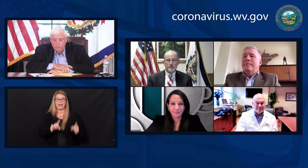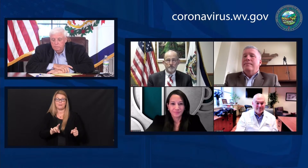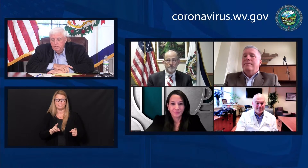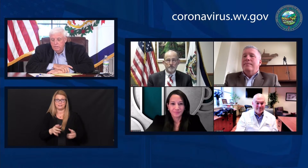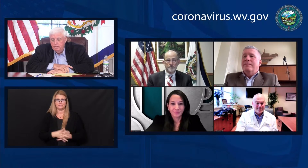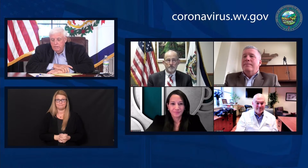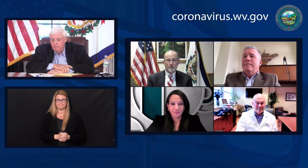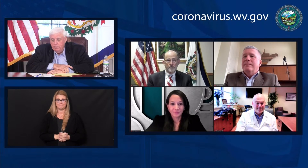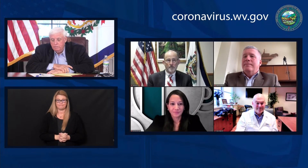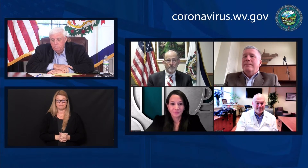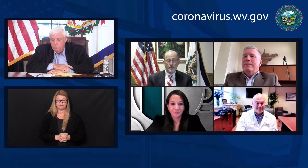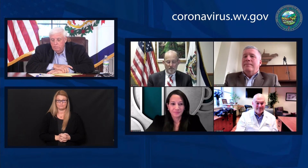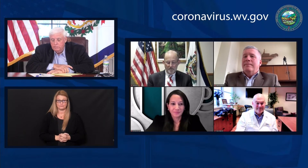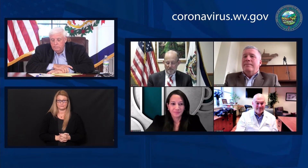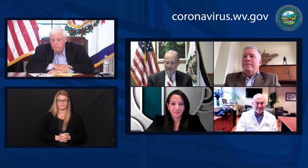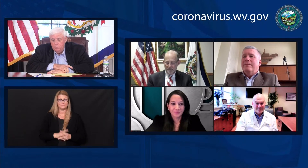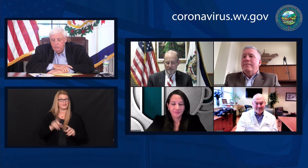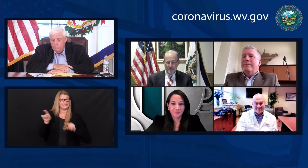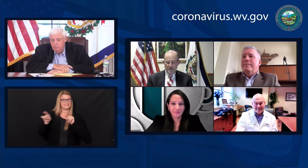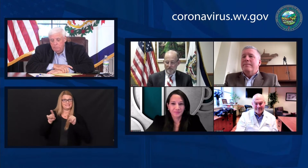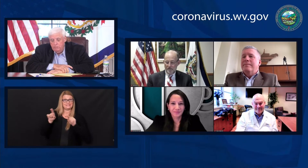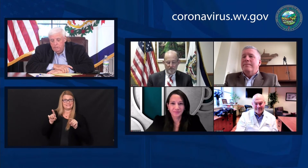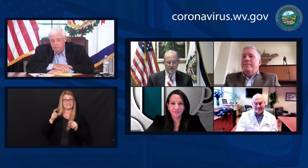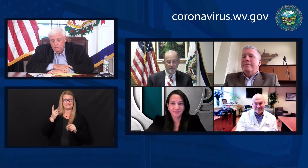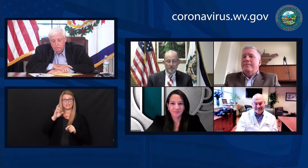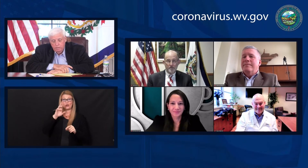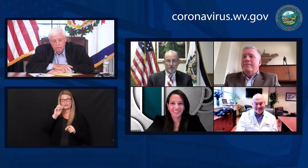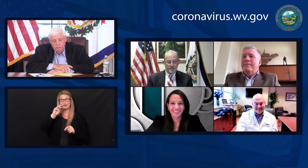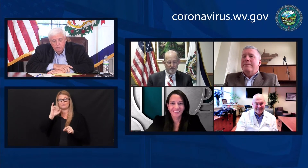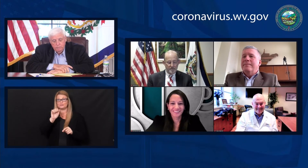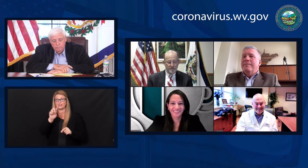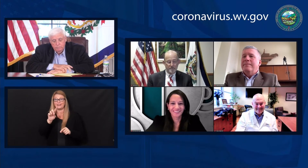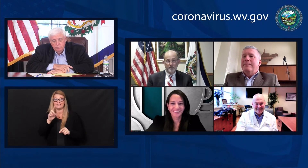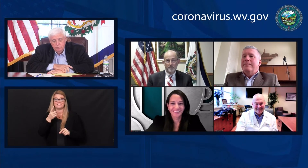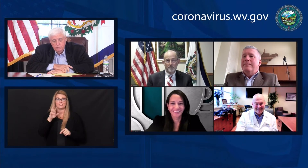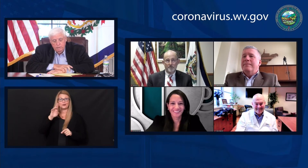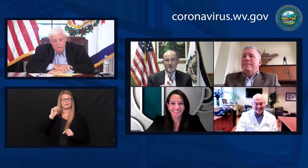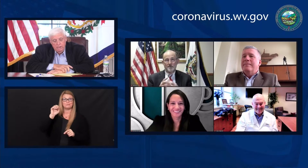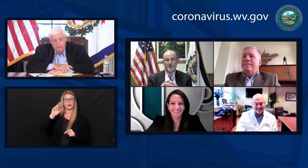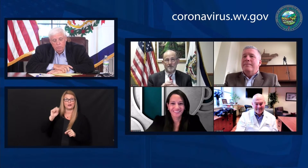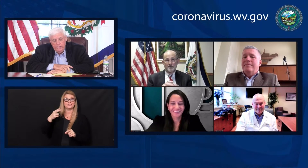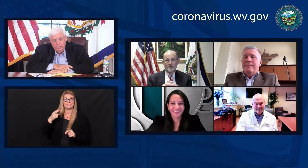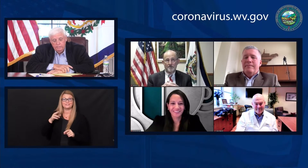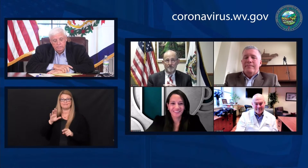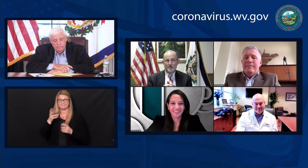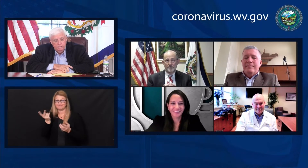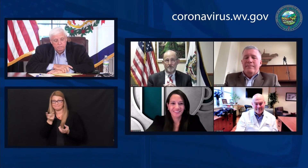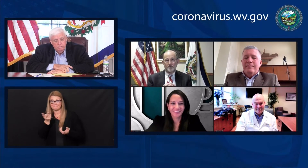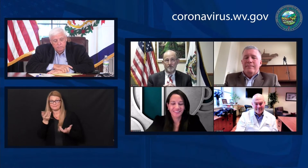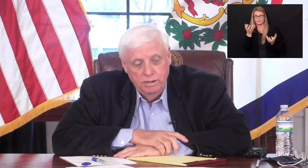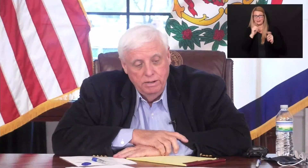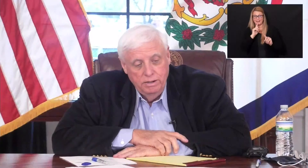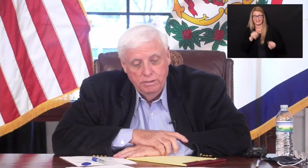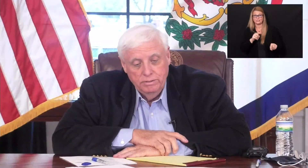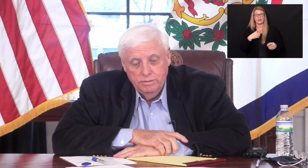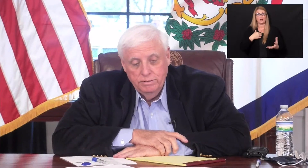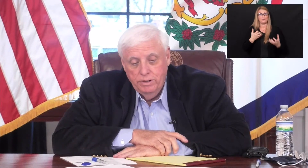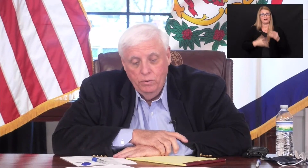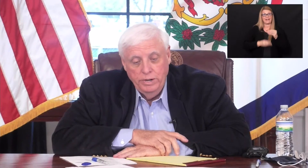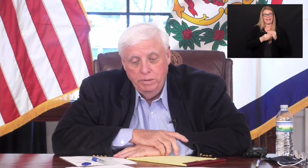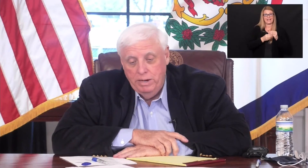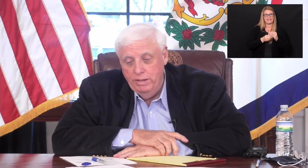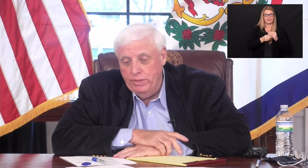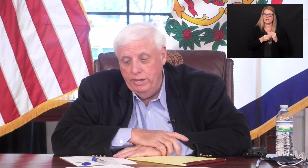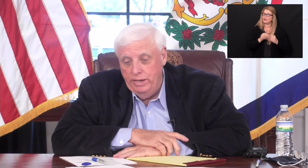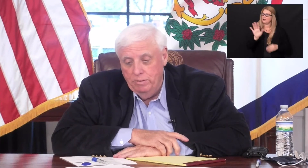Dr. Amjad and Dr. Marsh, that's y'all again, but you know, I would add just this.